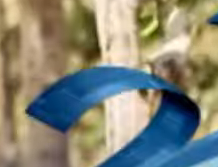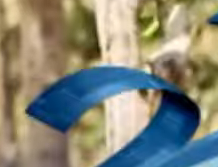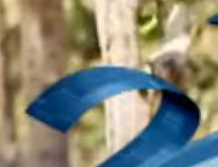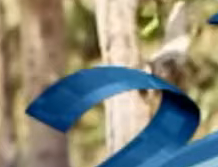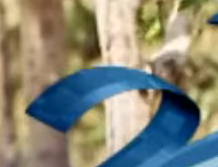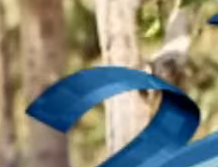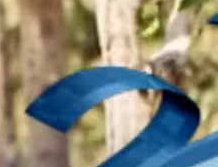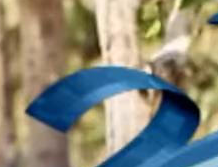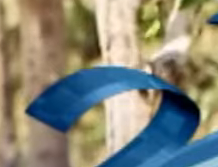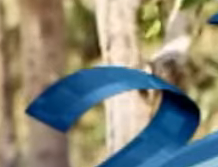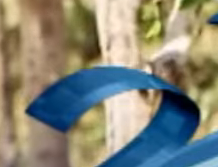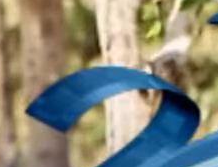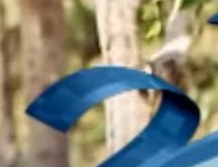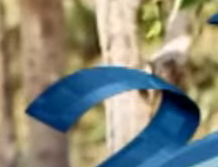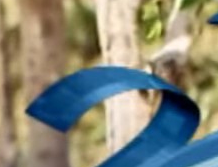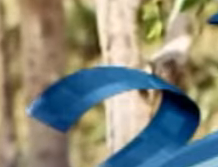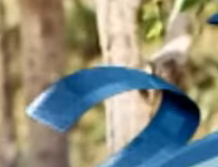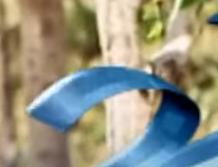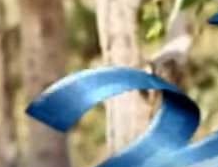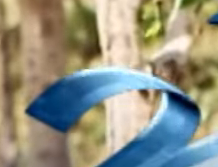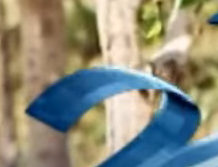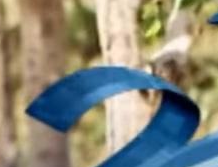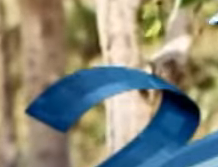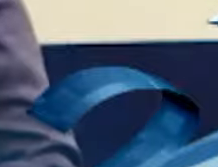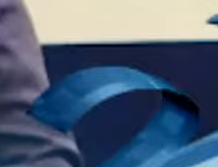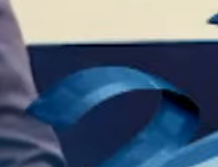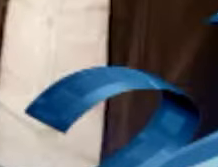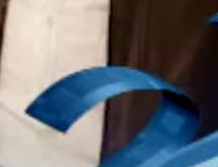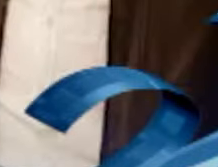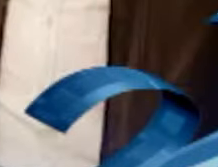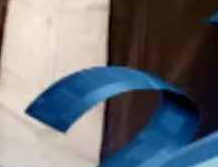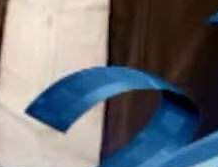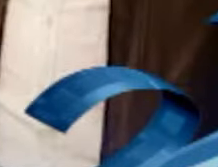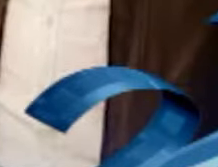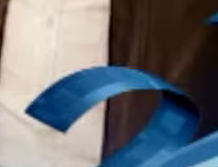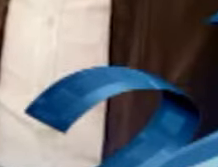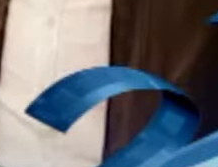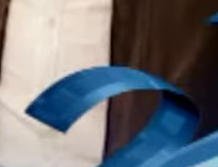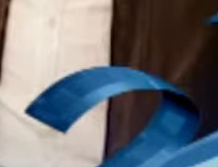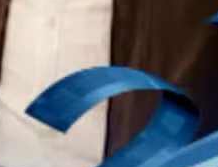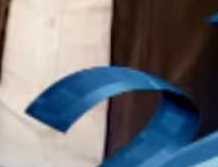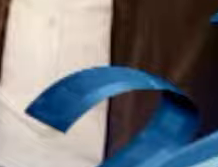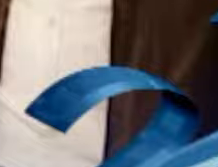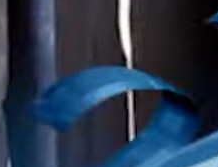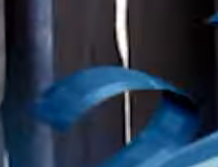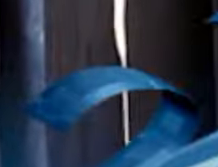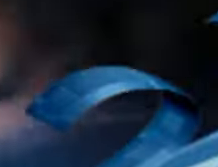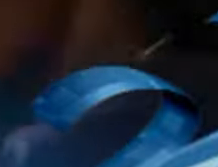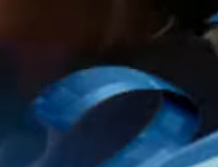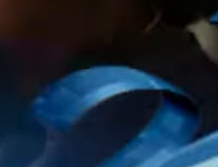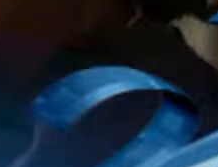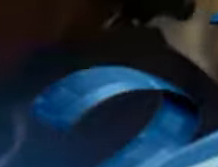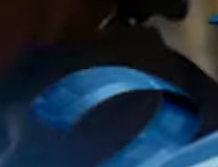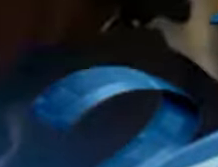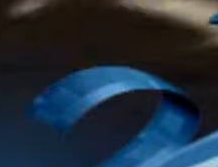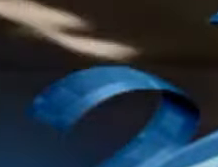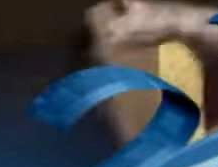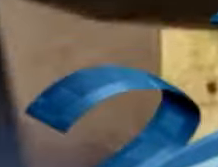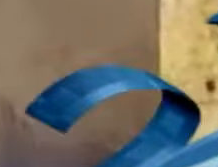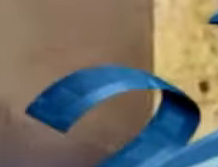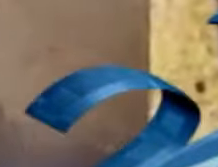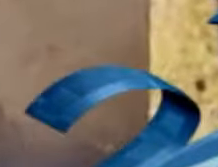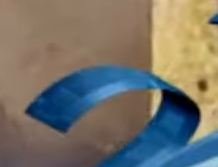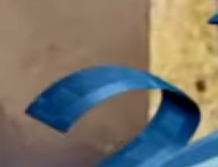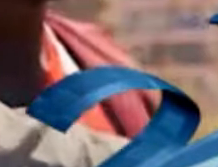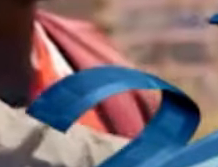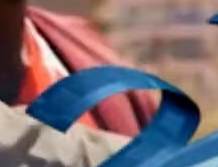Bishti hapa kwa hatarini. Ako kwa Norma na nisipomgia siwezi msaidia. For goodness sake, stop pulling that information. Daisy,